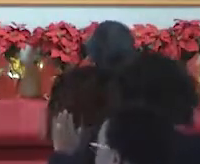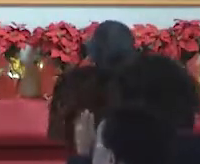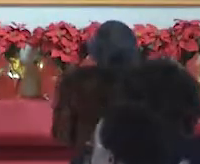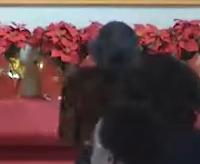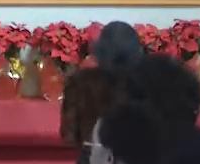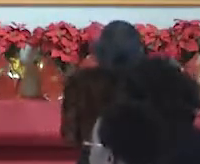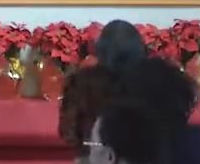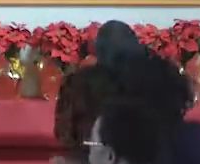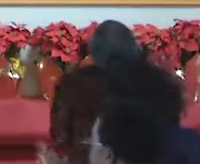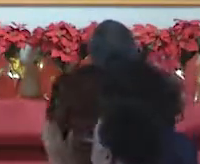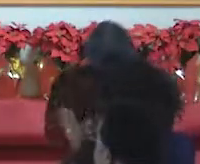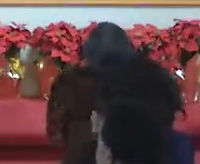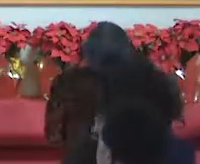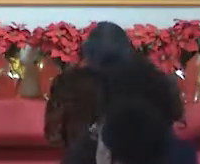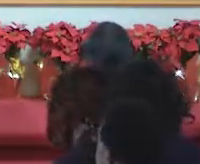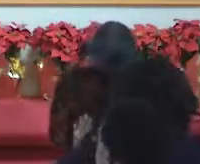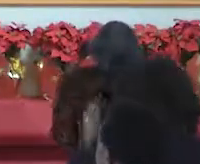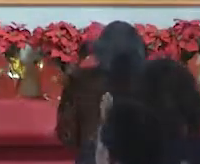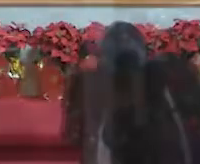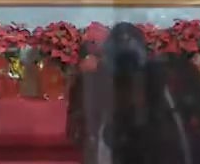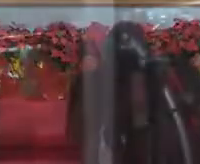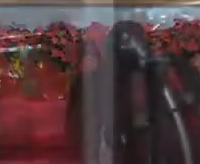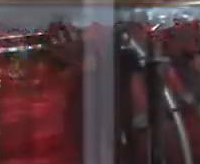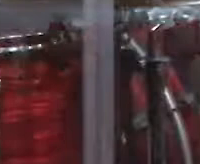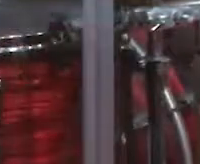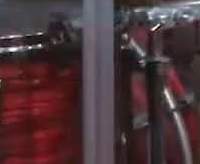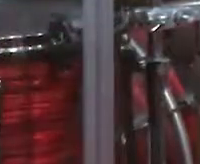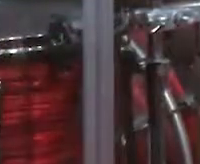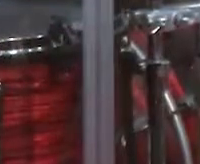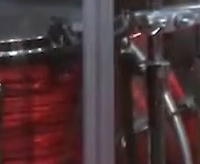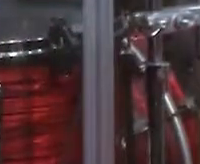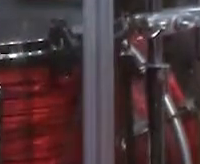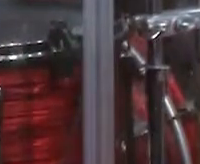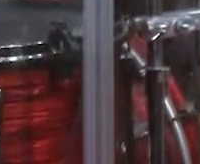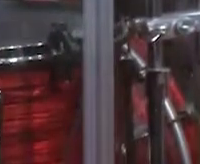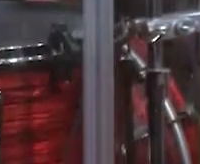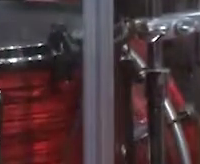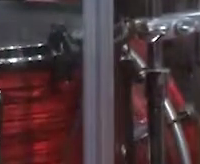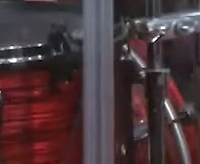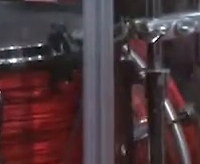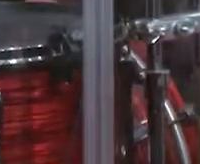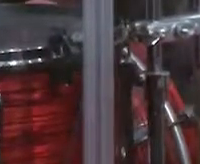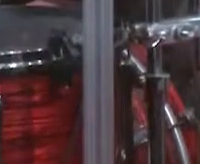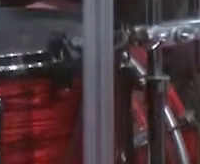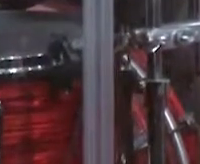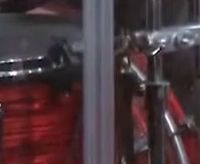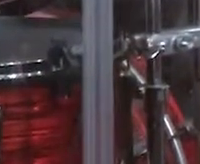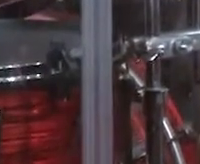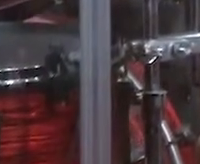Come on, here we go. Lord, you are good, say. Lord, you are good at your mercy.